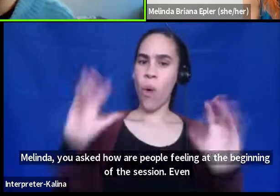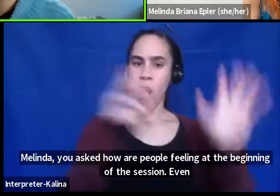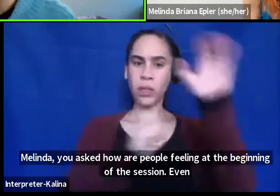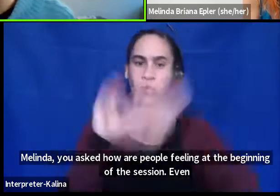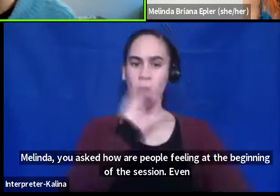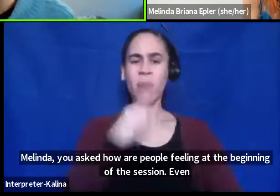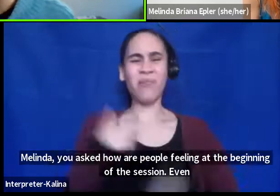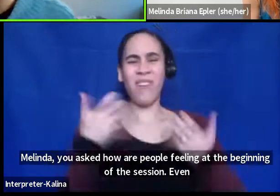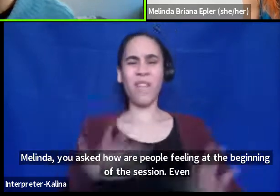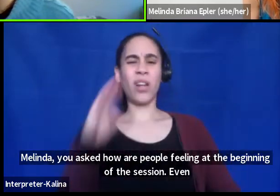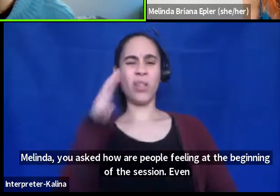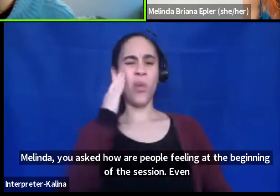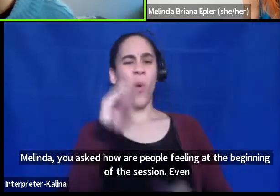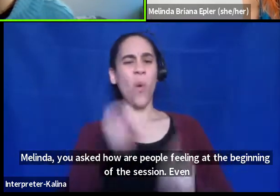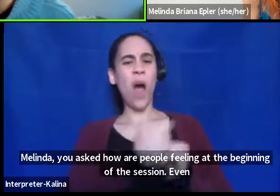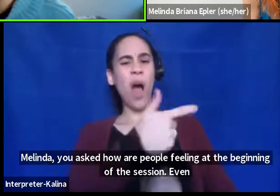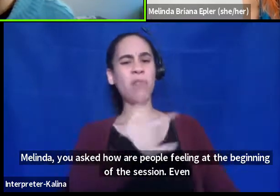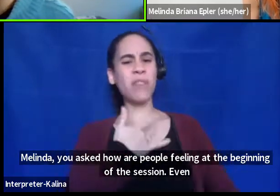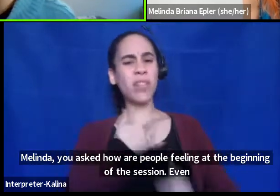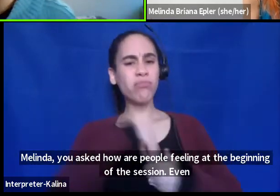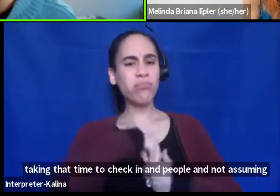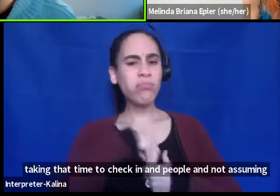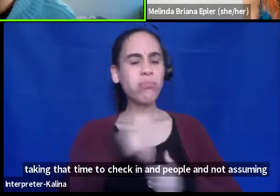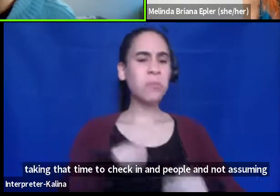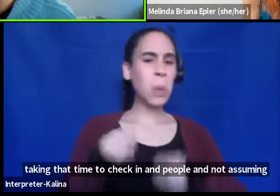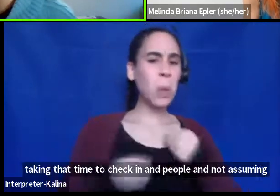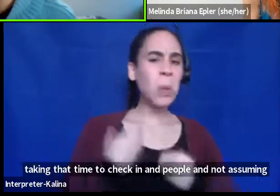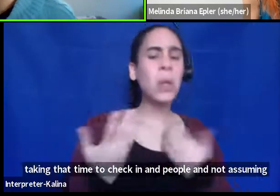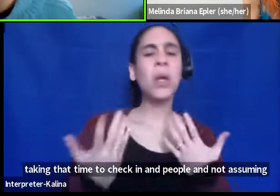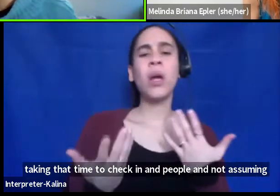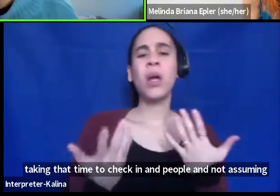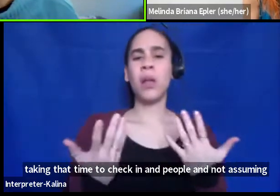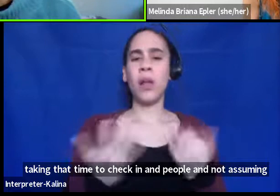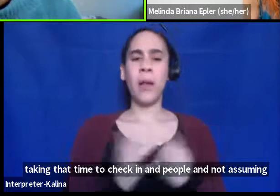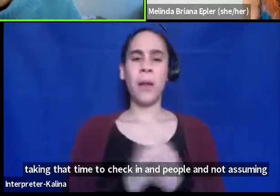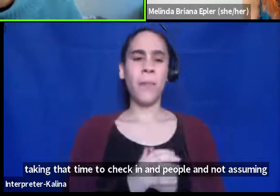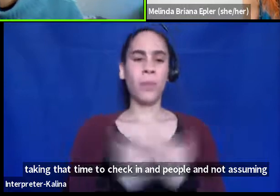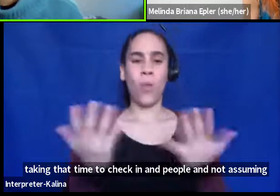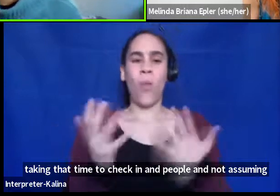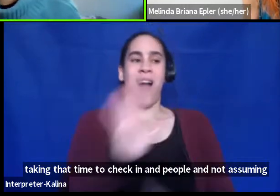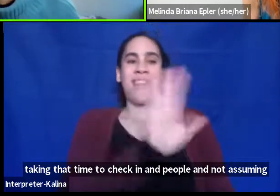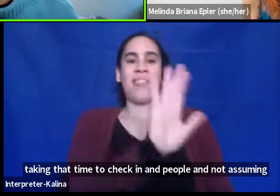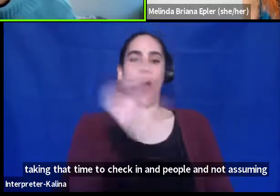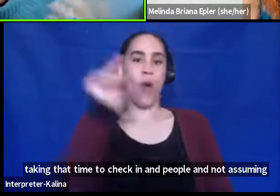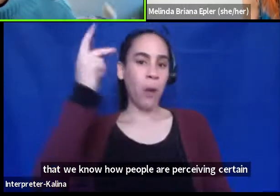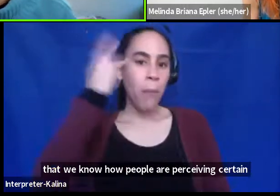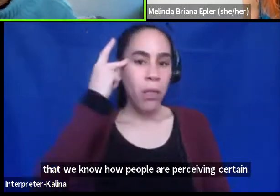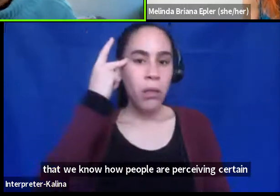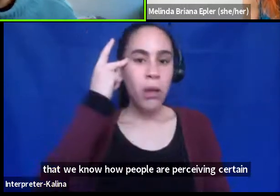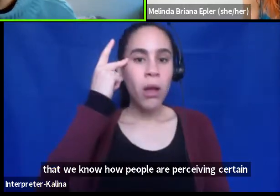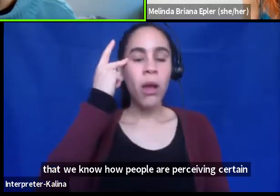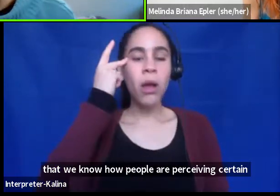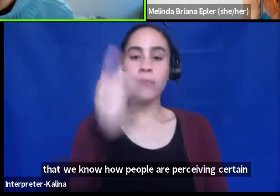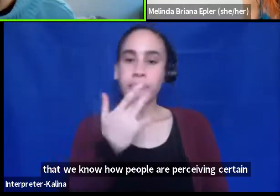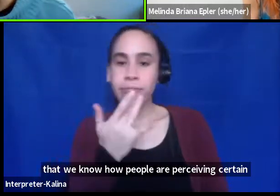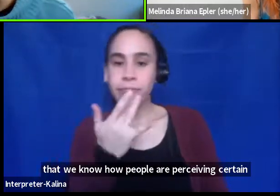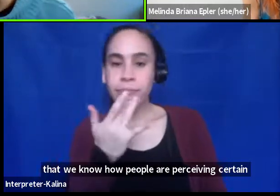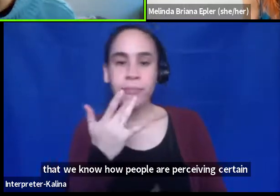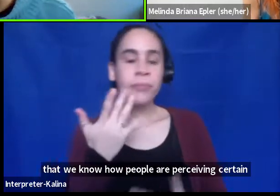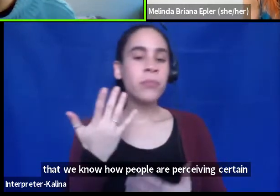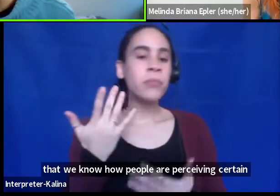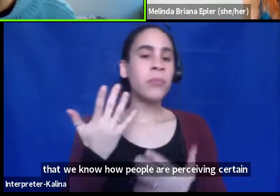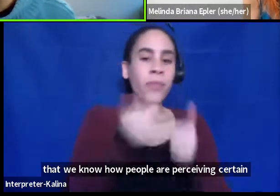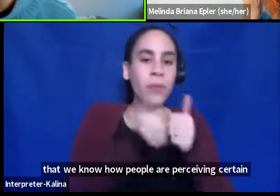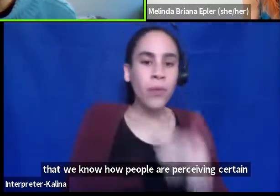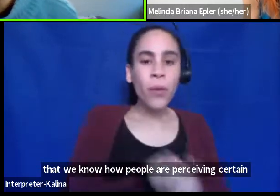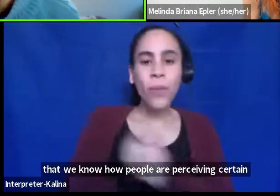how people are perceiving certain things or what their political leanings or their